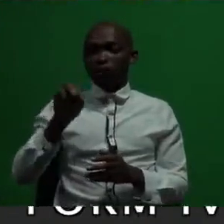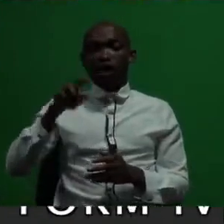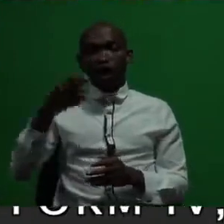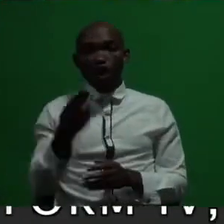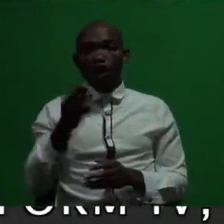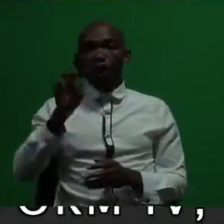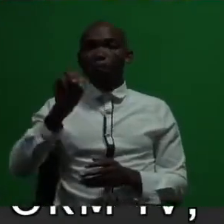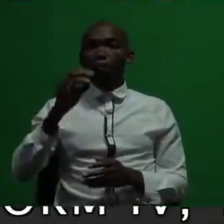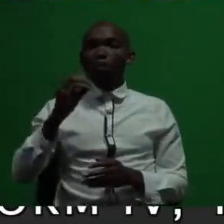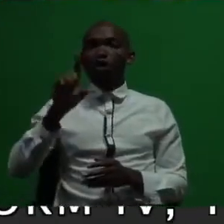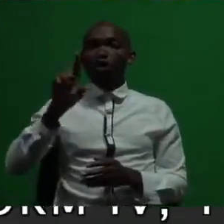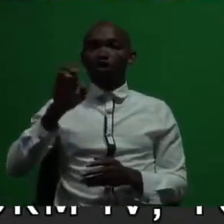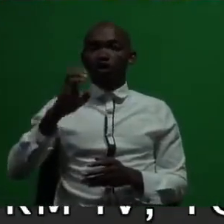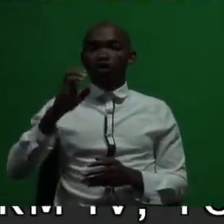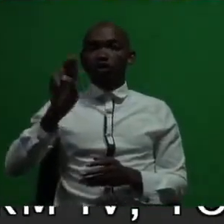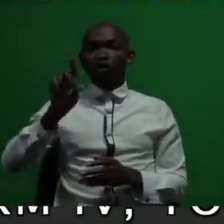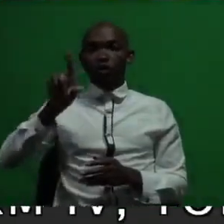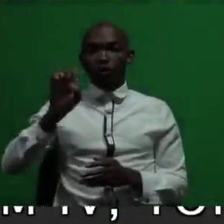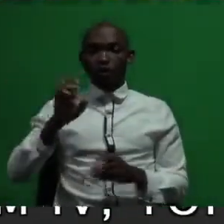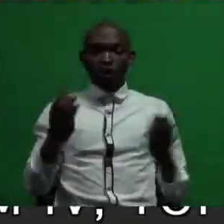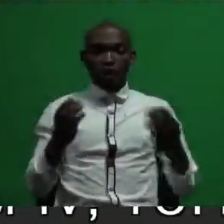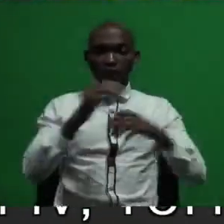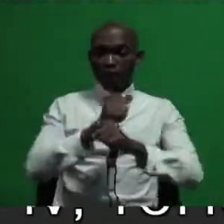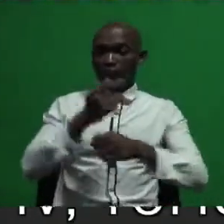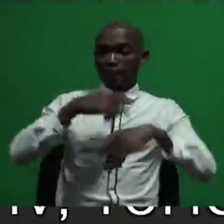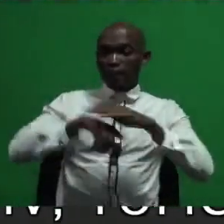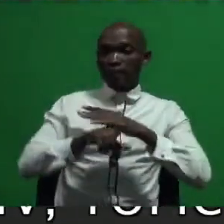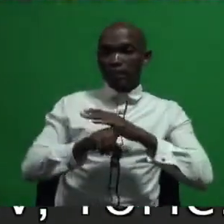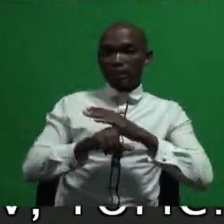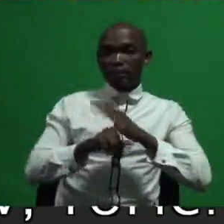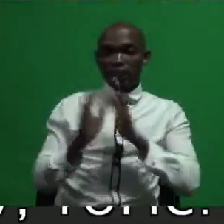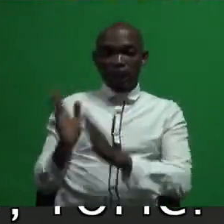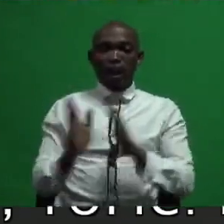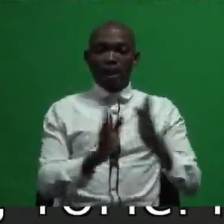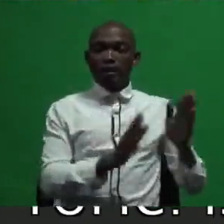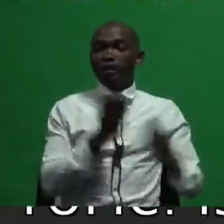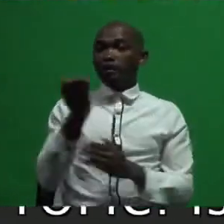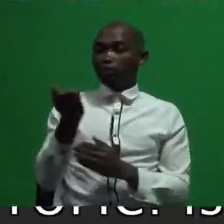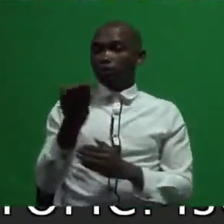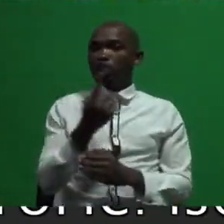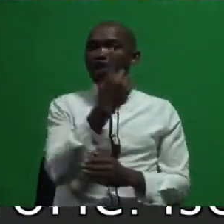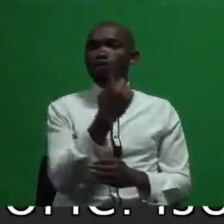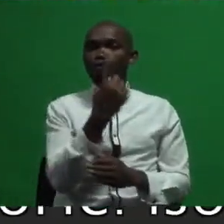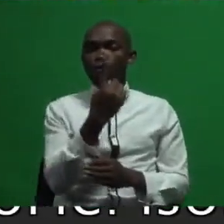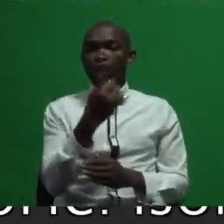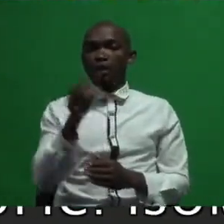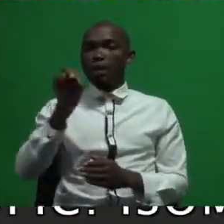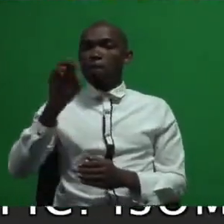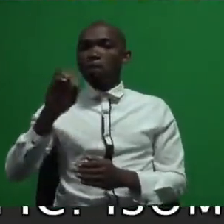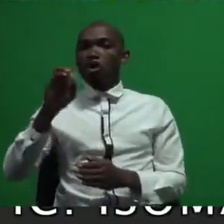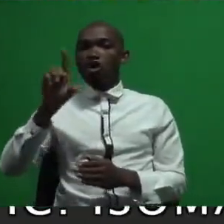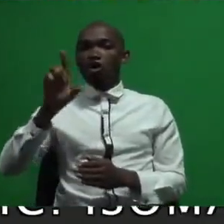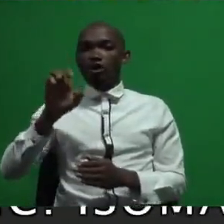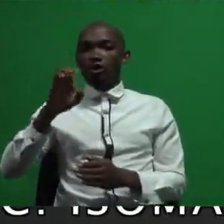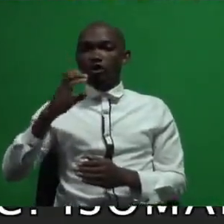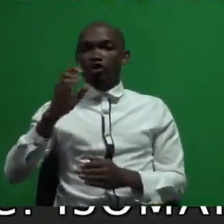many molecules can we get from the arrangement of this one molecule.